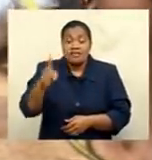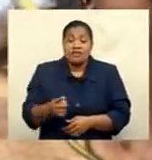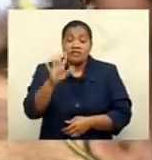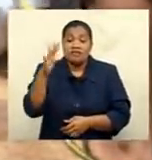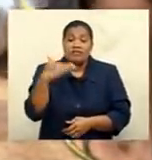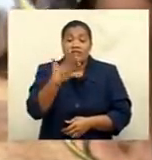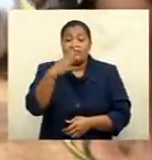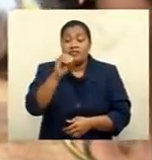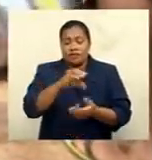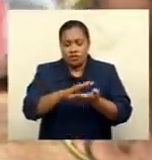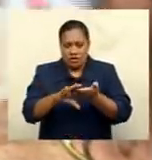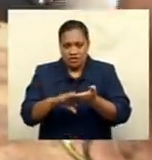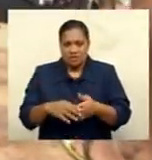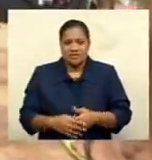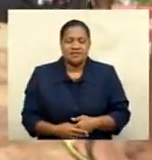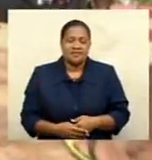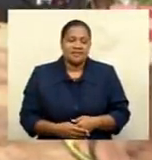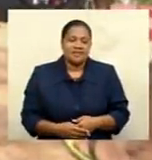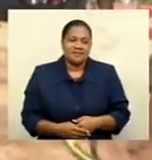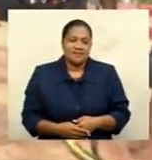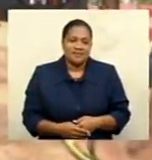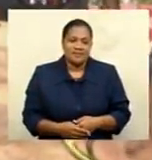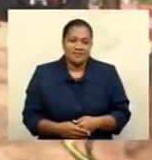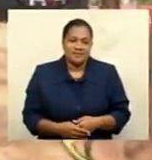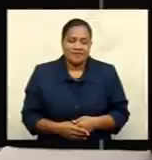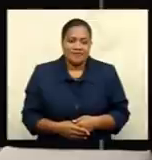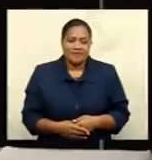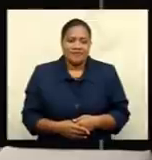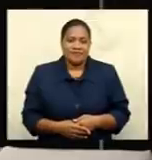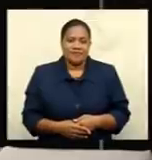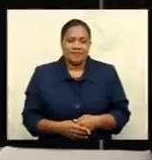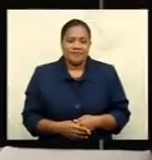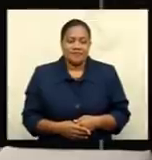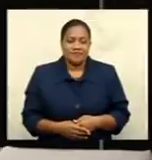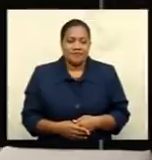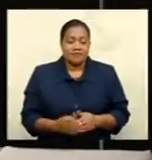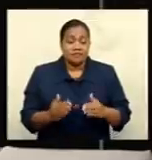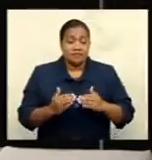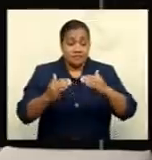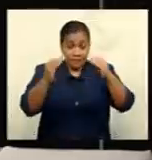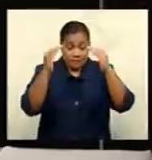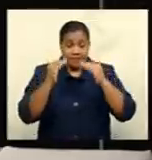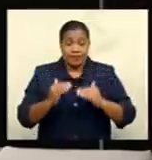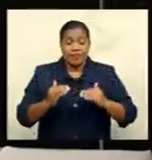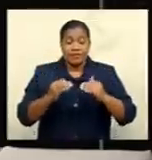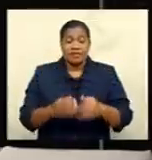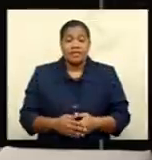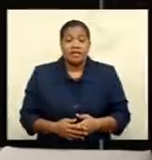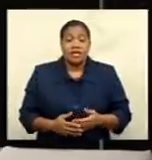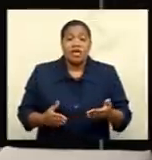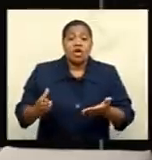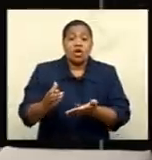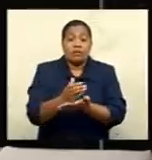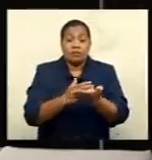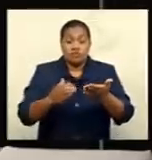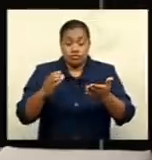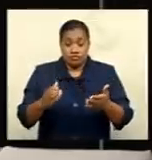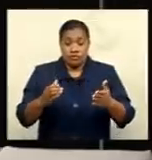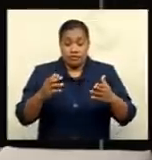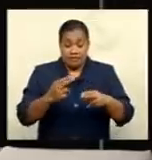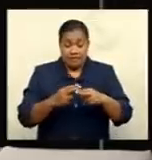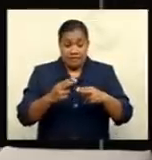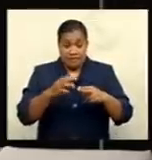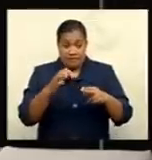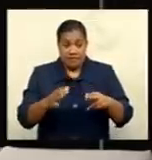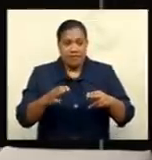$21,550. Jose Nanunga, FBC News. Commercial farmers have welcomed the announcement of the